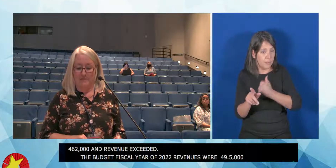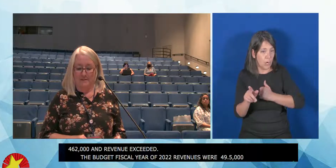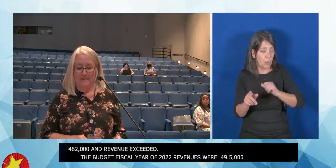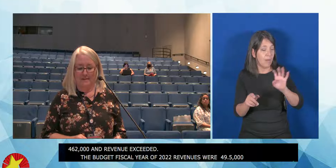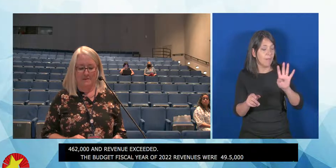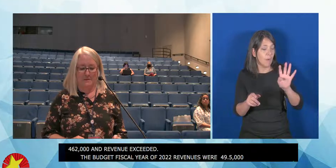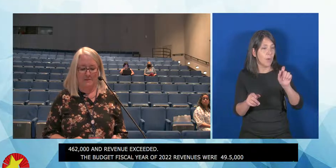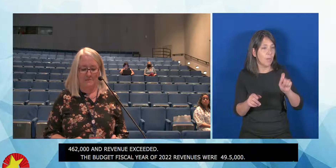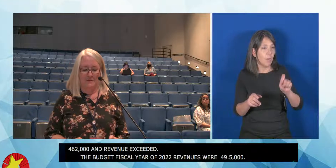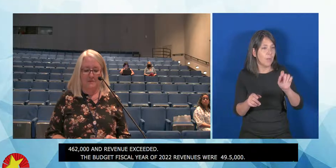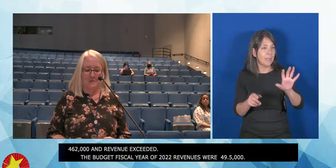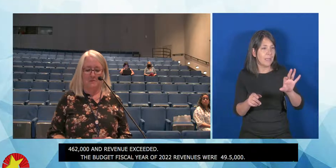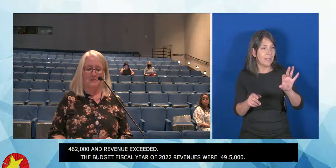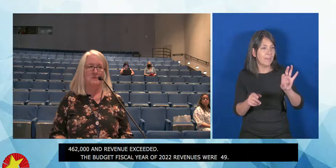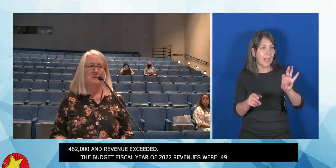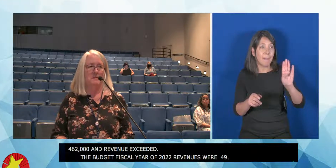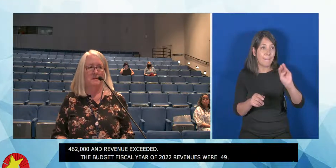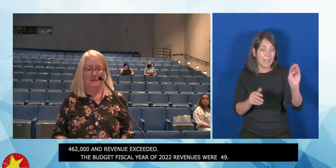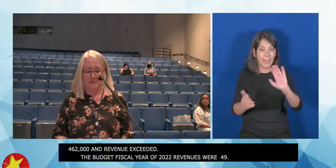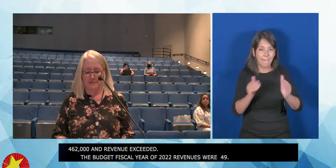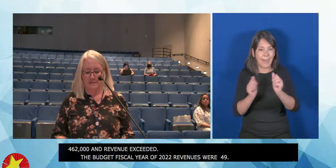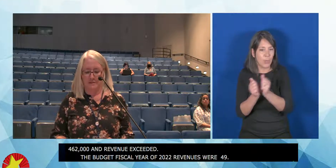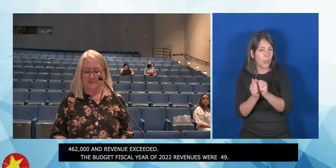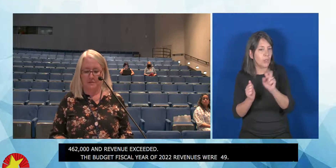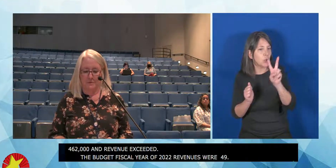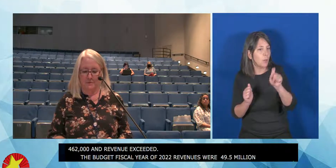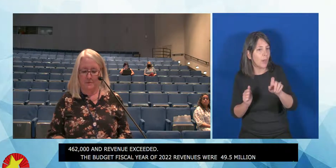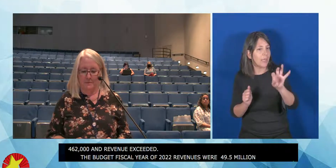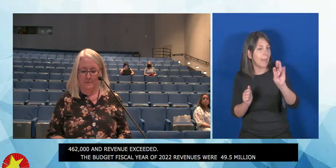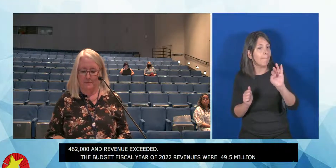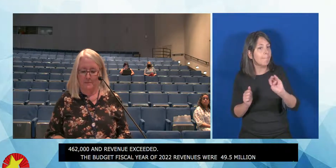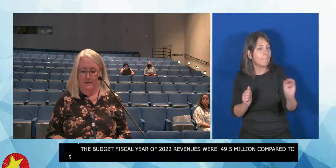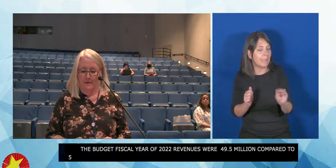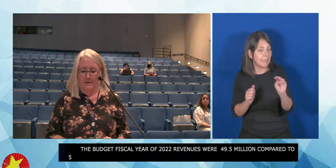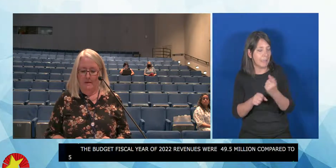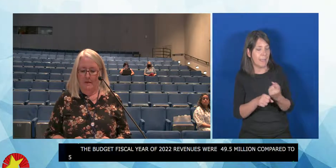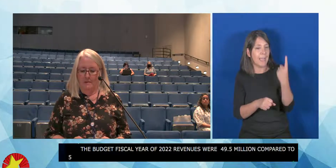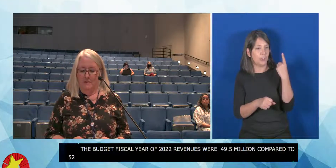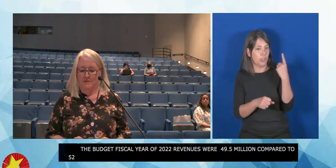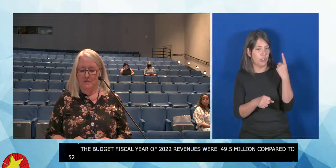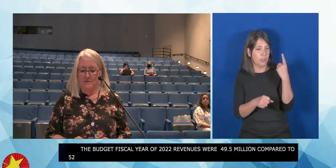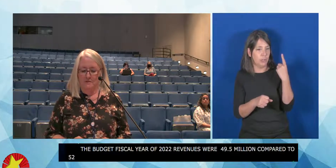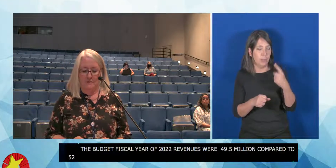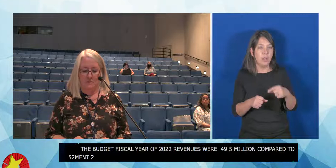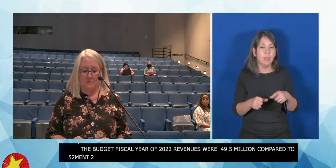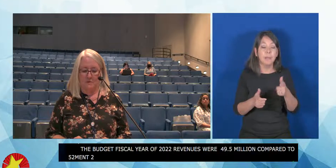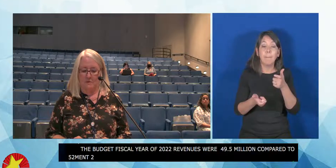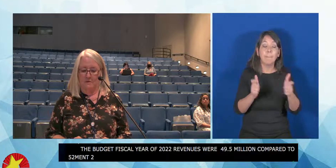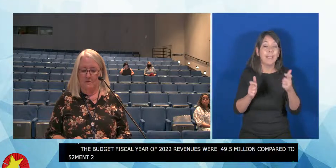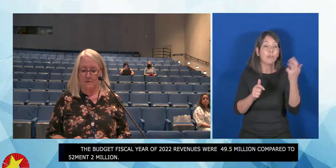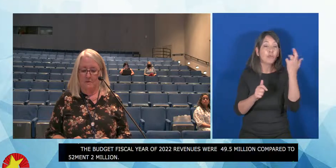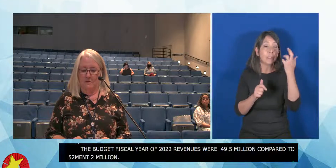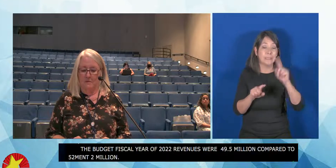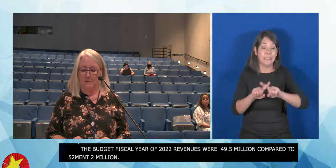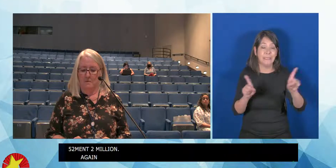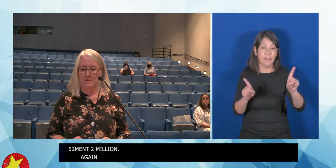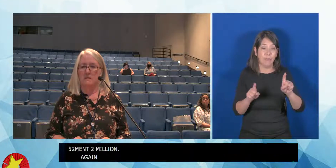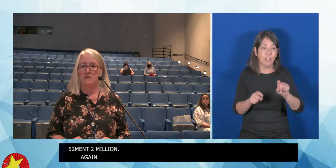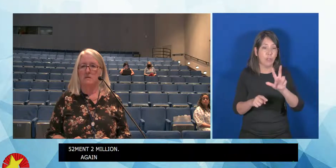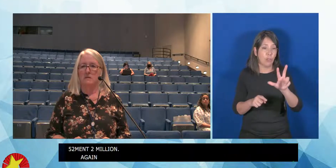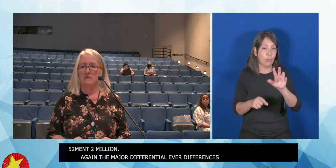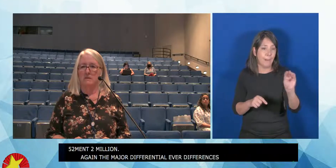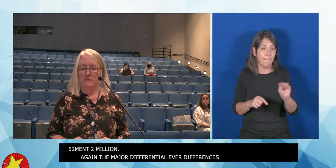$49.5 million compared to $51.2 million in budget fiscal year 2021. Again, the major differences were the $3